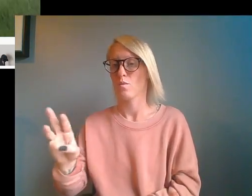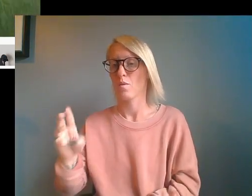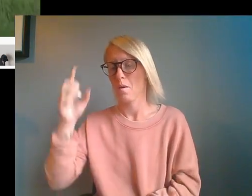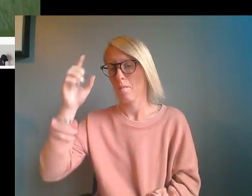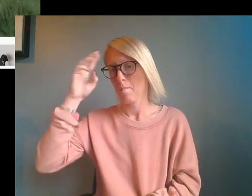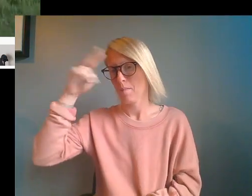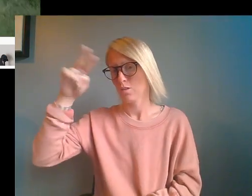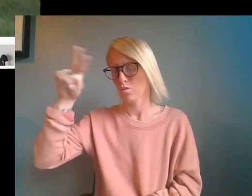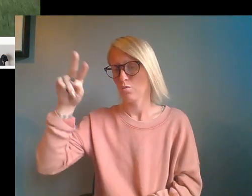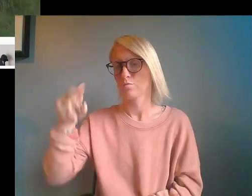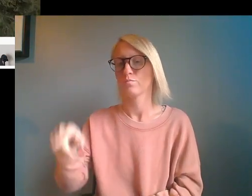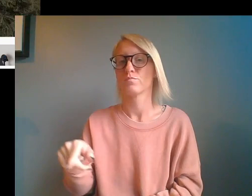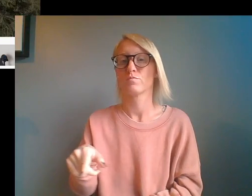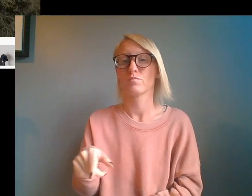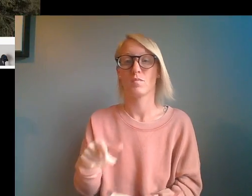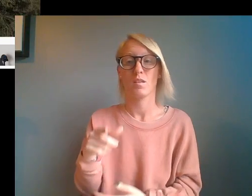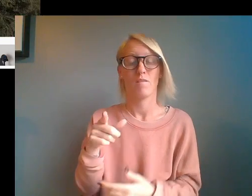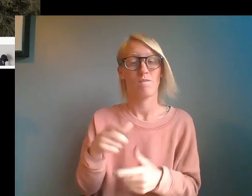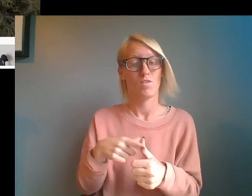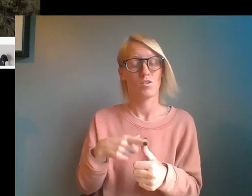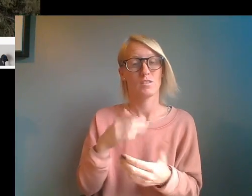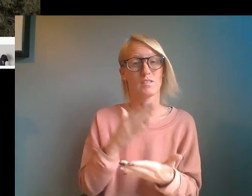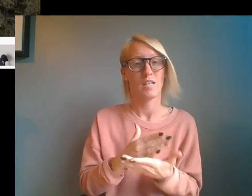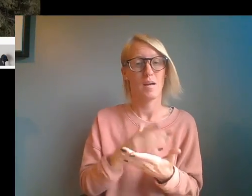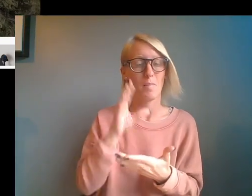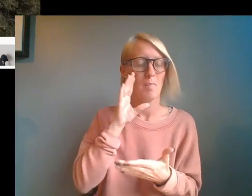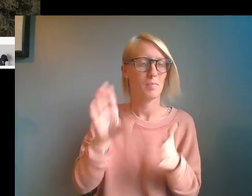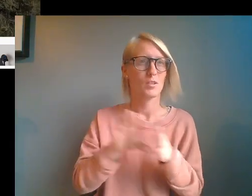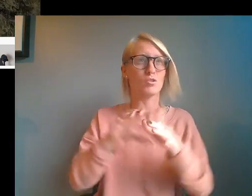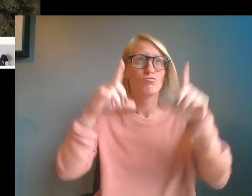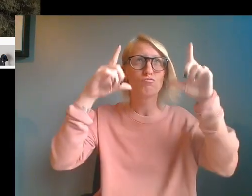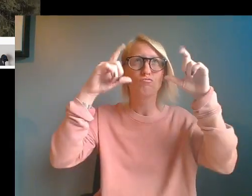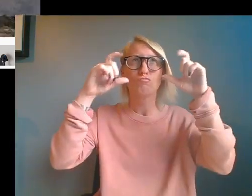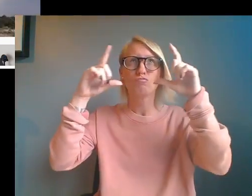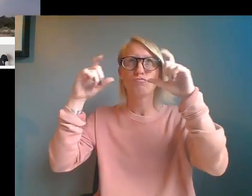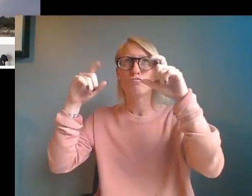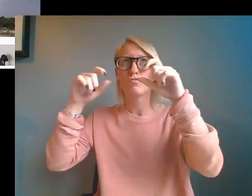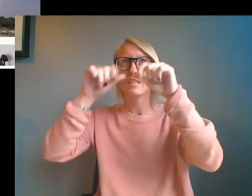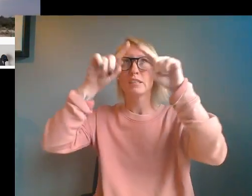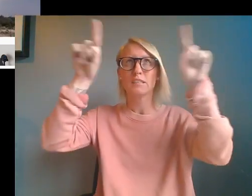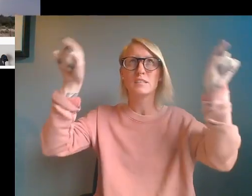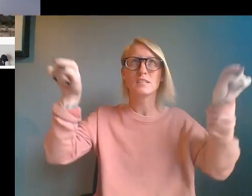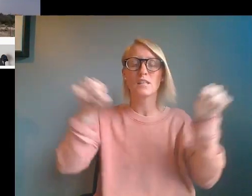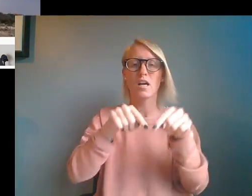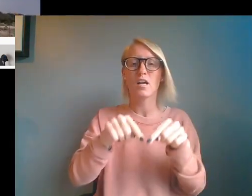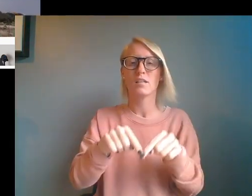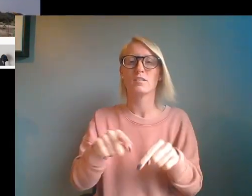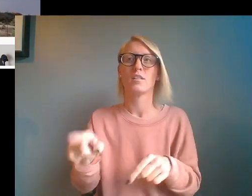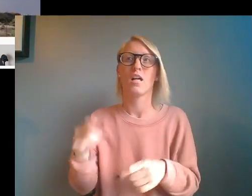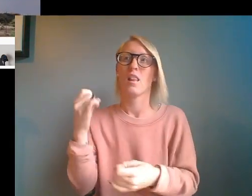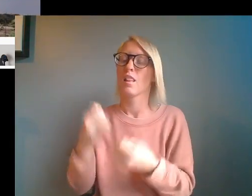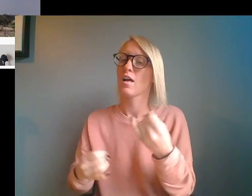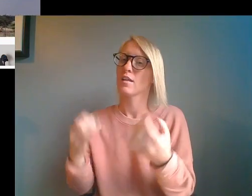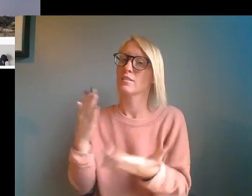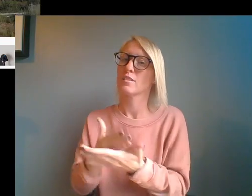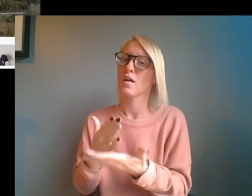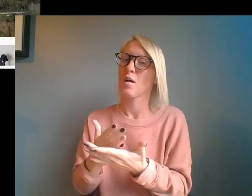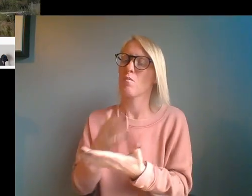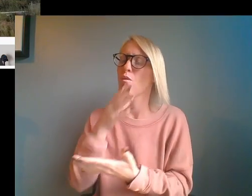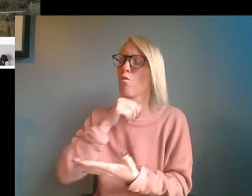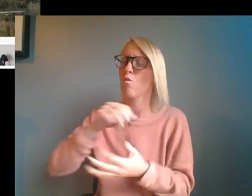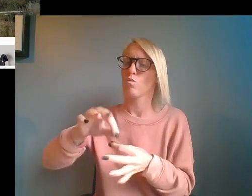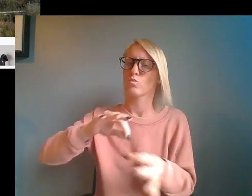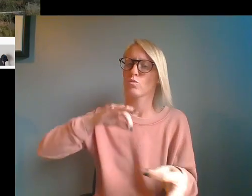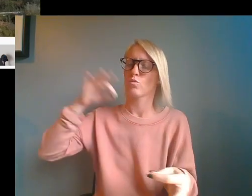On the way to New Mexico, we stopped off to take a picture of a few more signs and to make our last stop at an old ghost town called